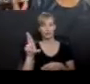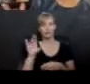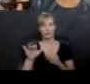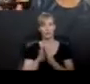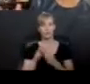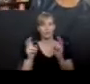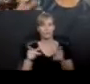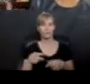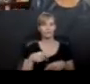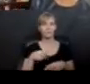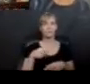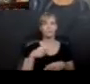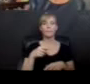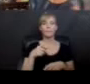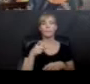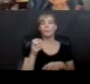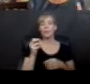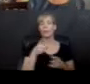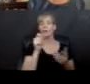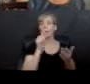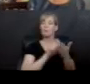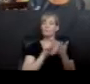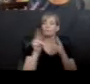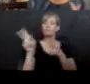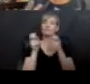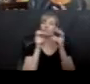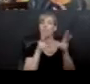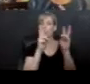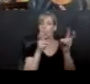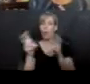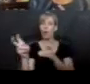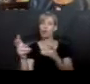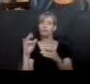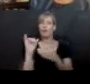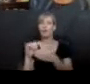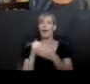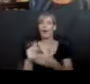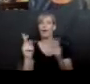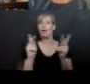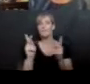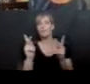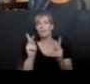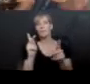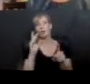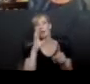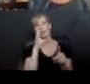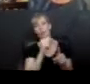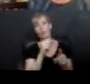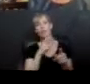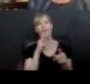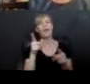so that's a fun way to just pull people in and sort of give book recommendations without